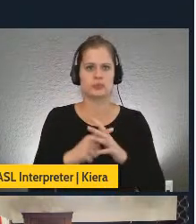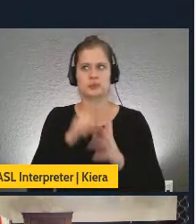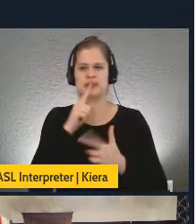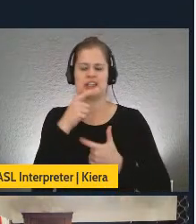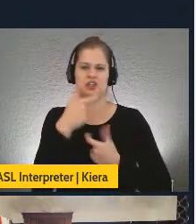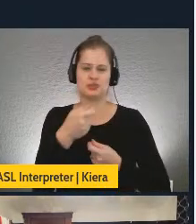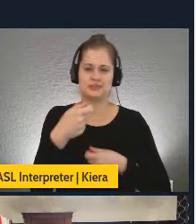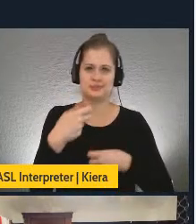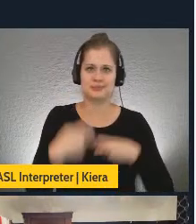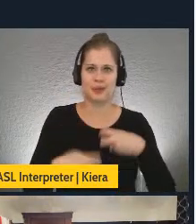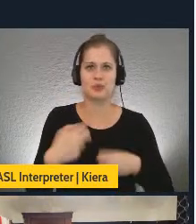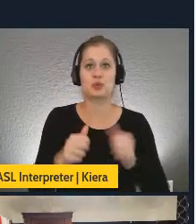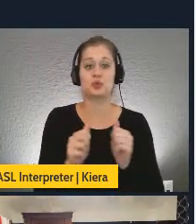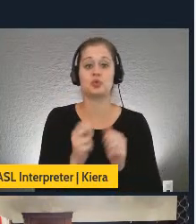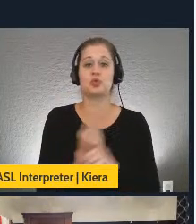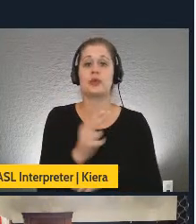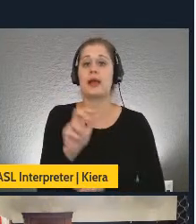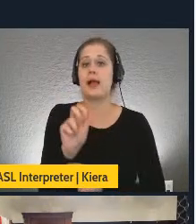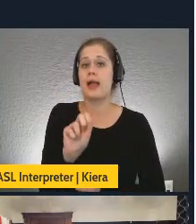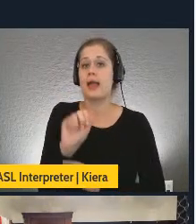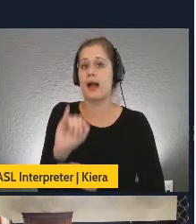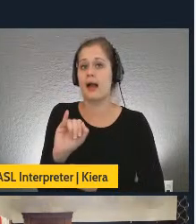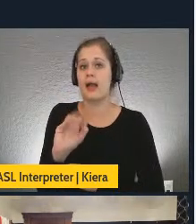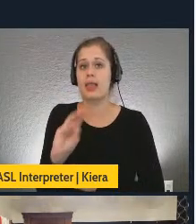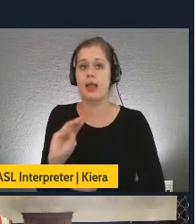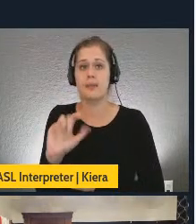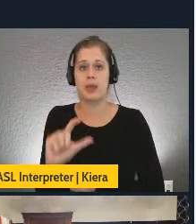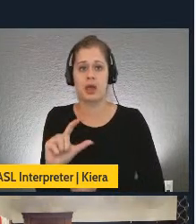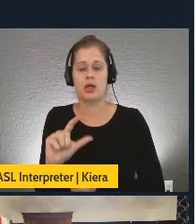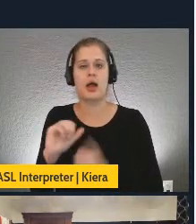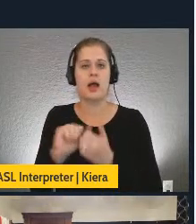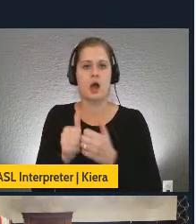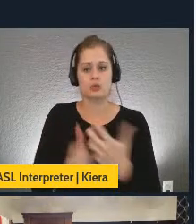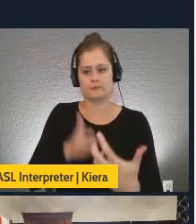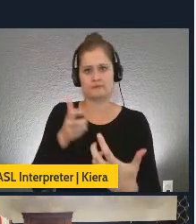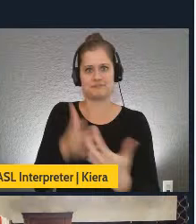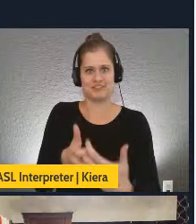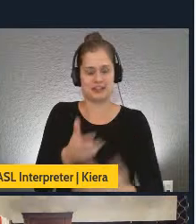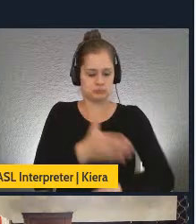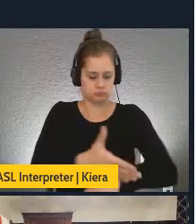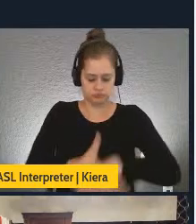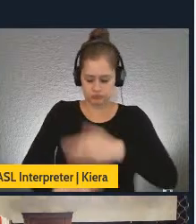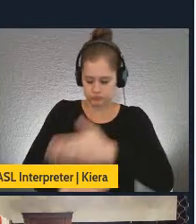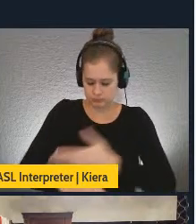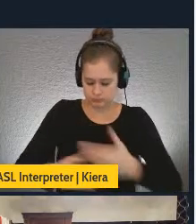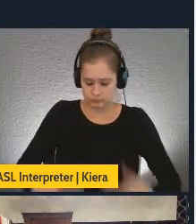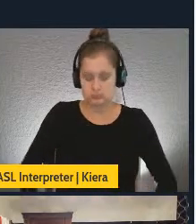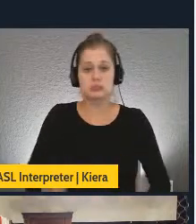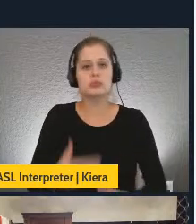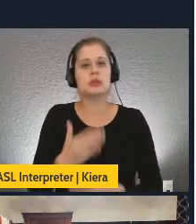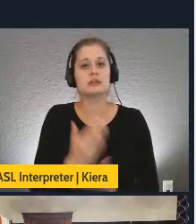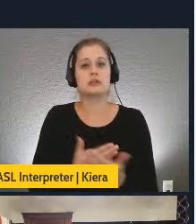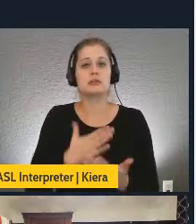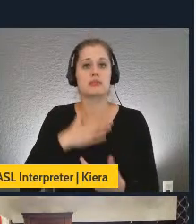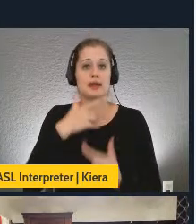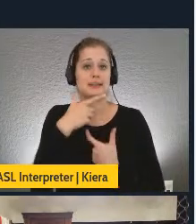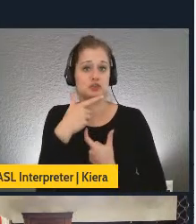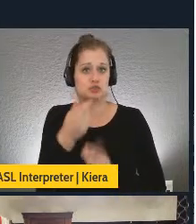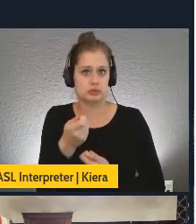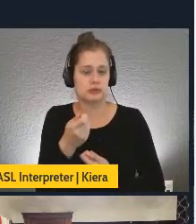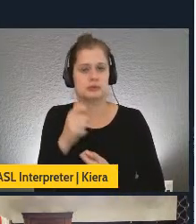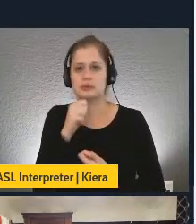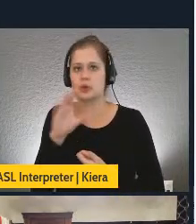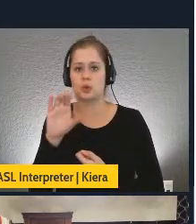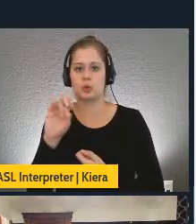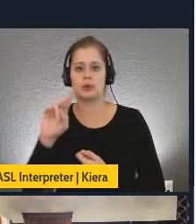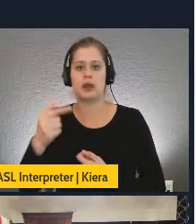using AI and ML. And some of my interests outside of coding, I love orienteering, which if you're